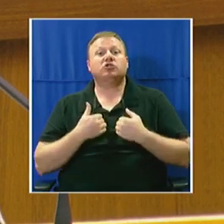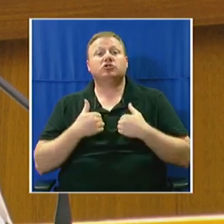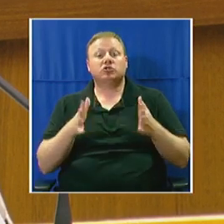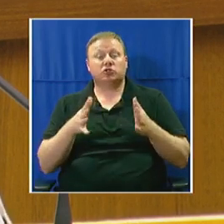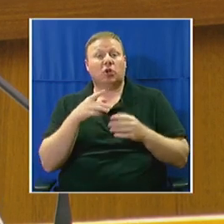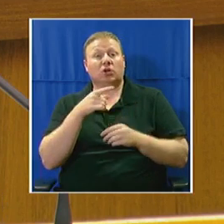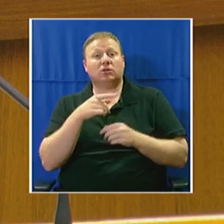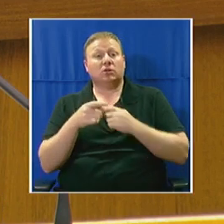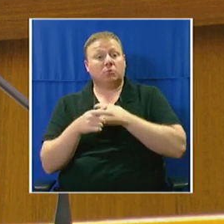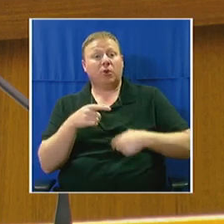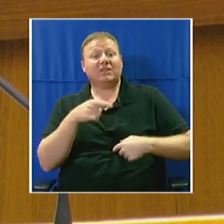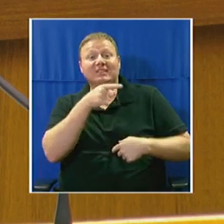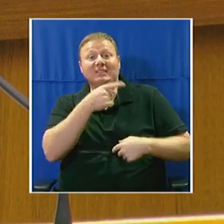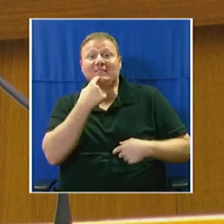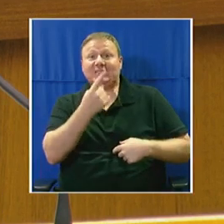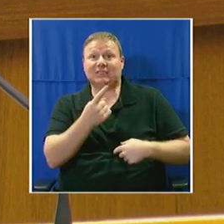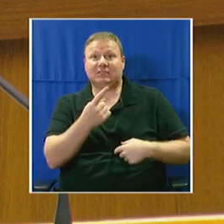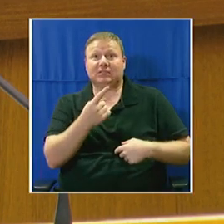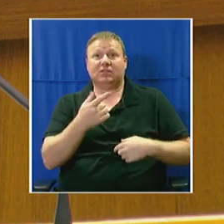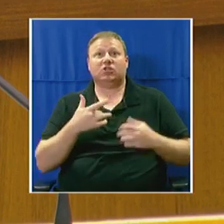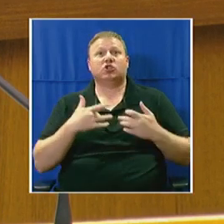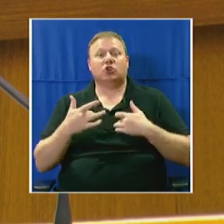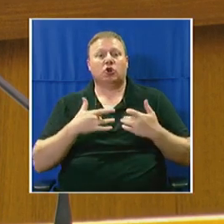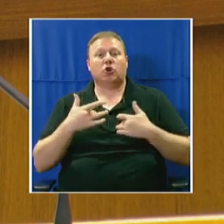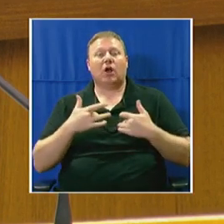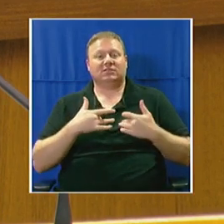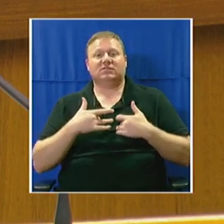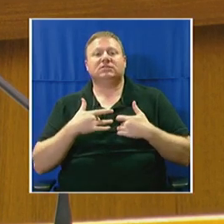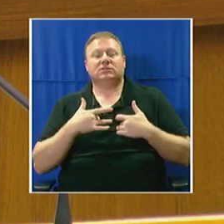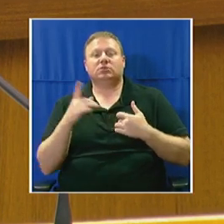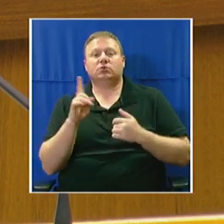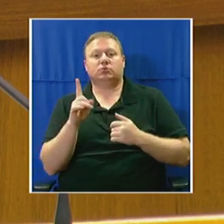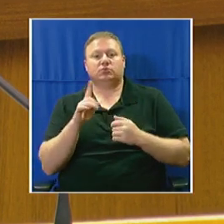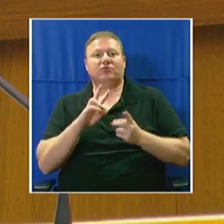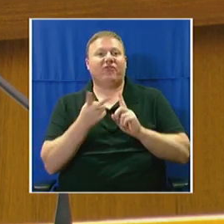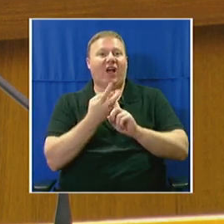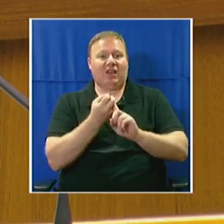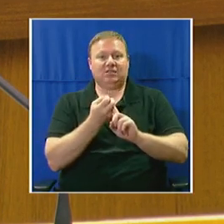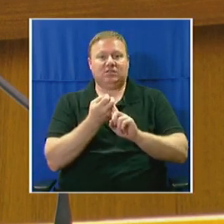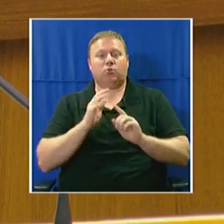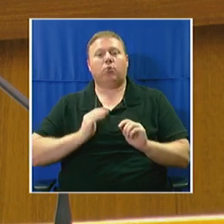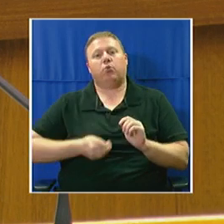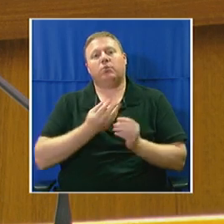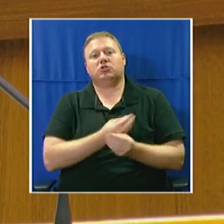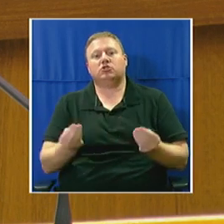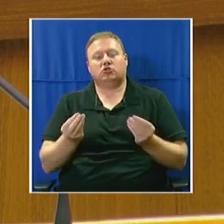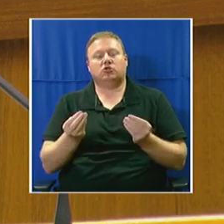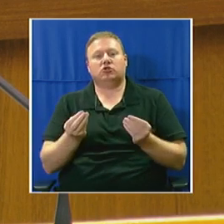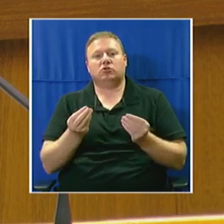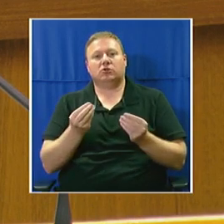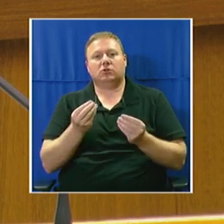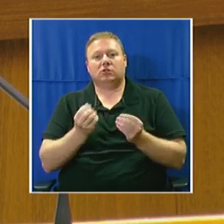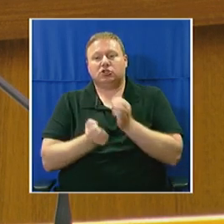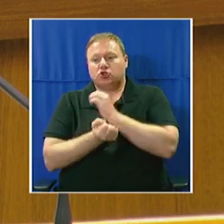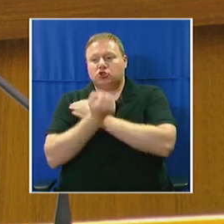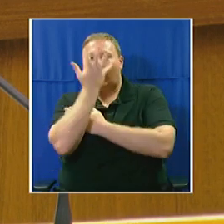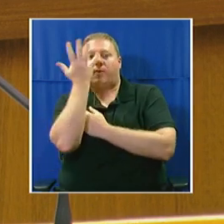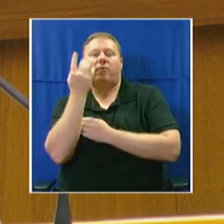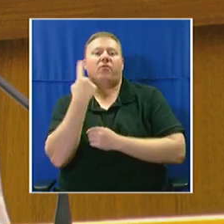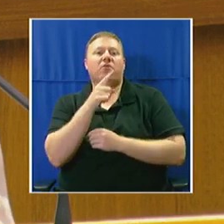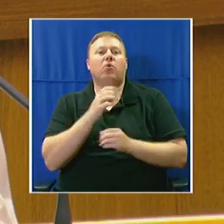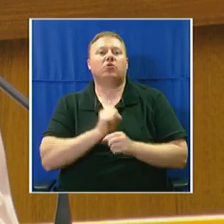that the crisis of violence against women and children is a great shame on our nation it goes